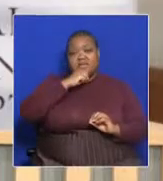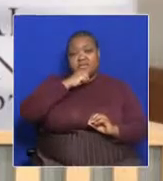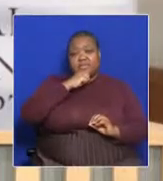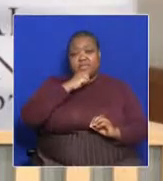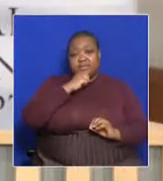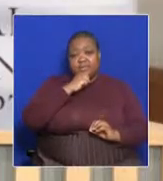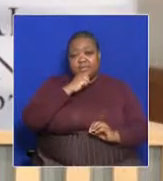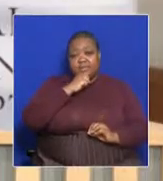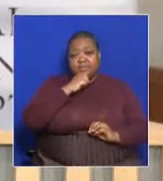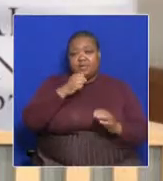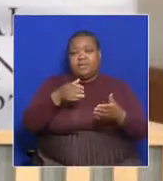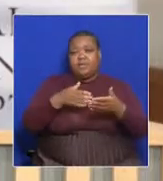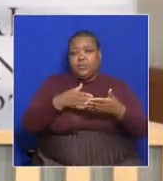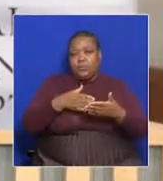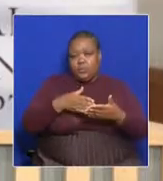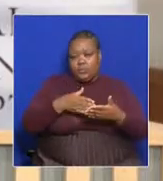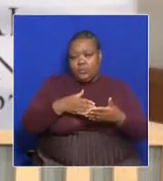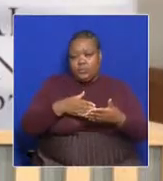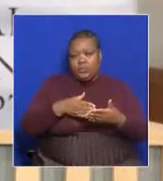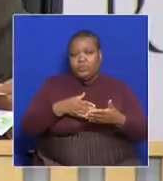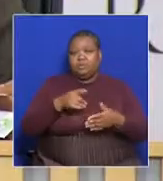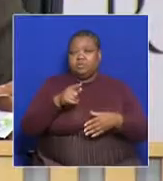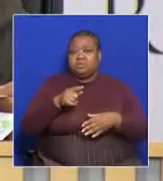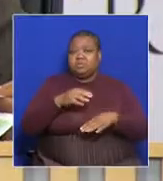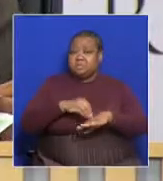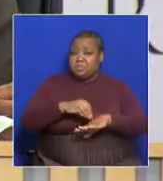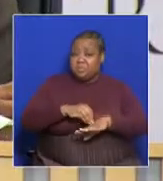there. It wasn't made. Is that a problem?